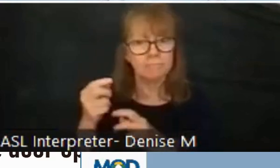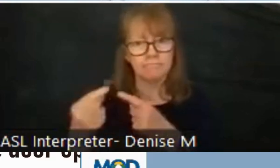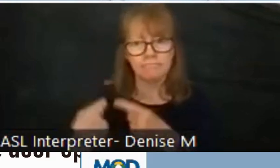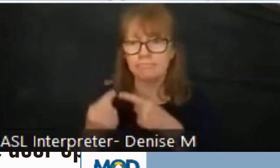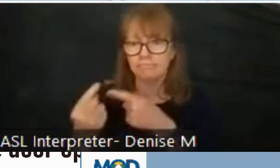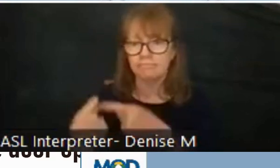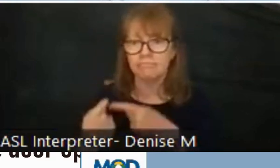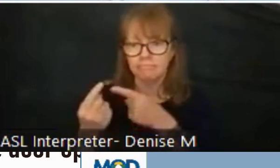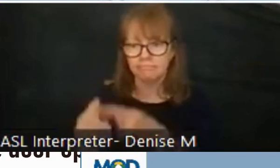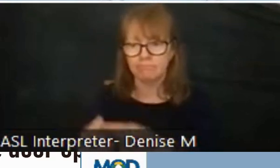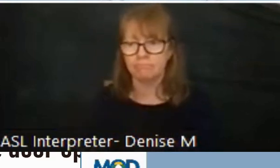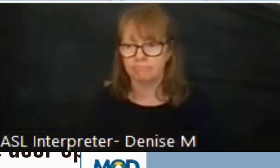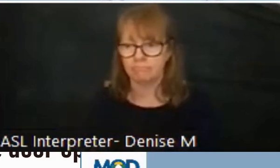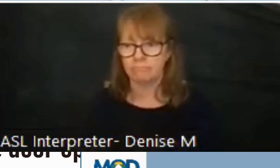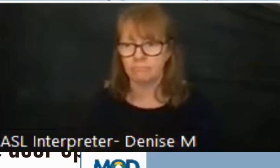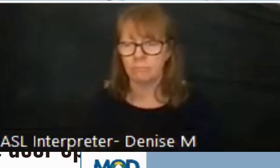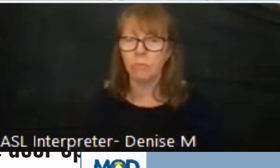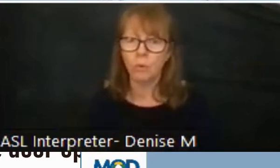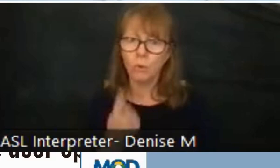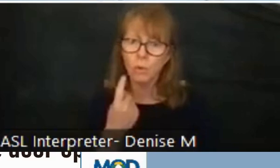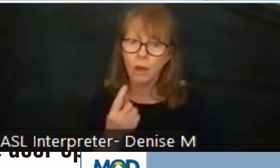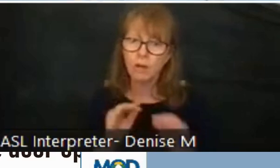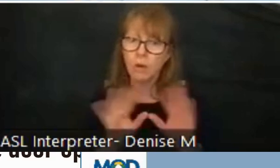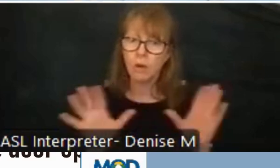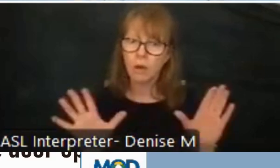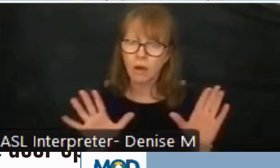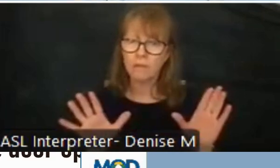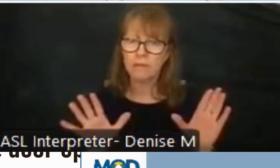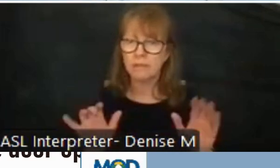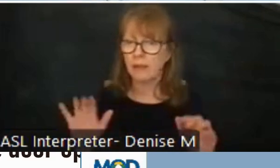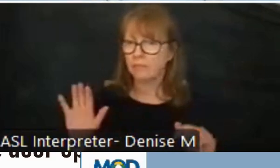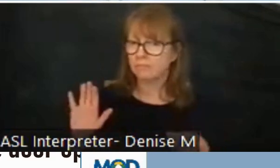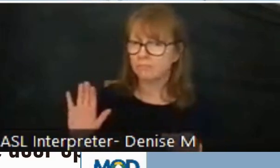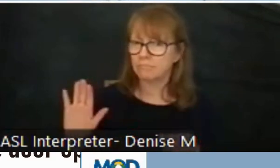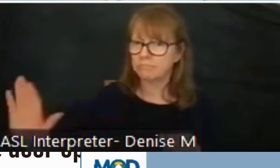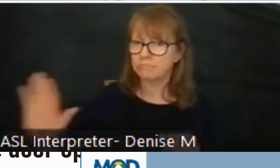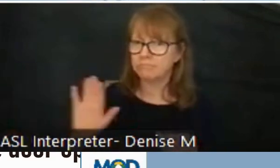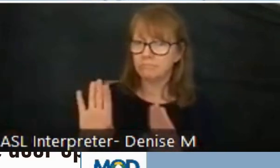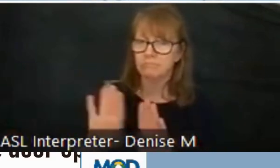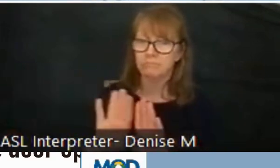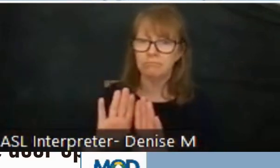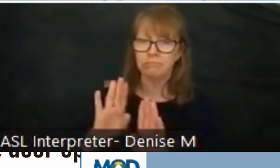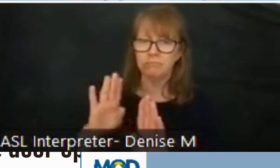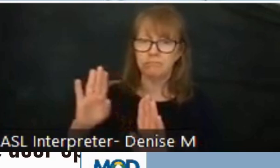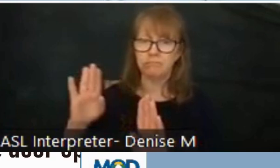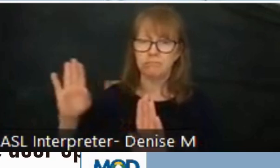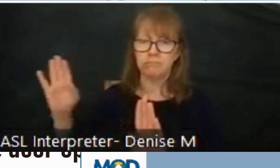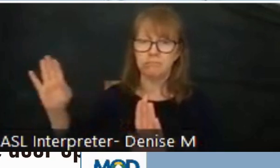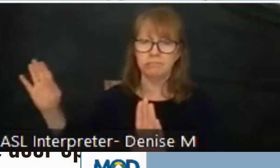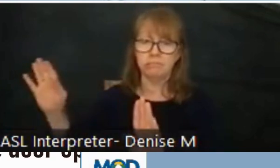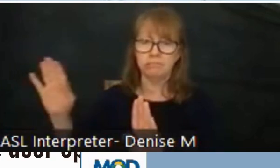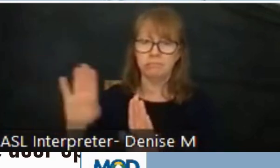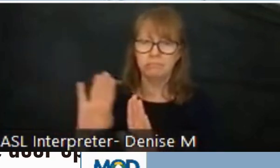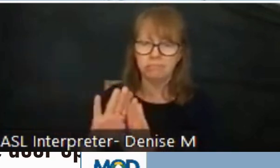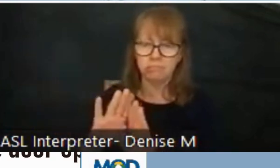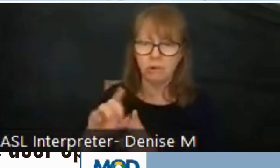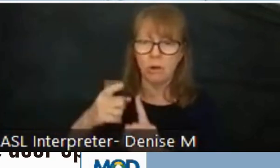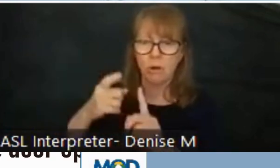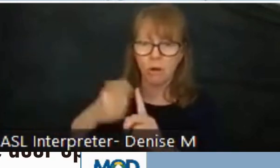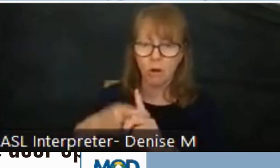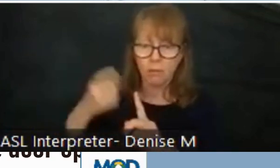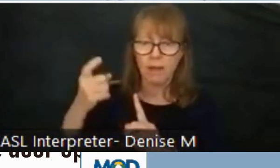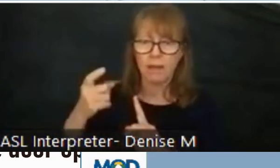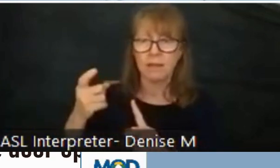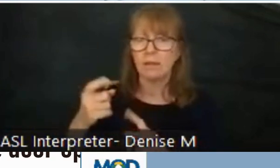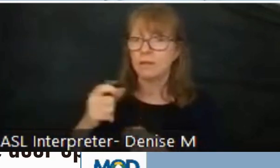is one of those automatic door openers where you push a big button and the door opens for you. These aren't